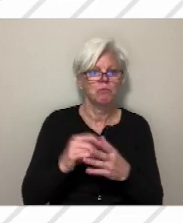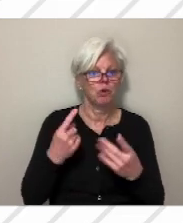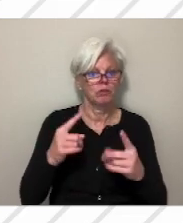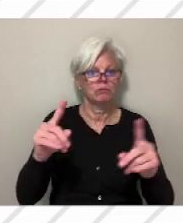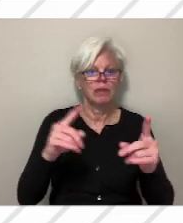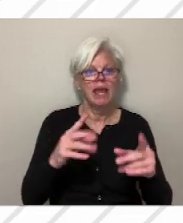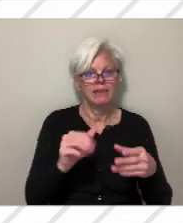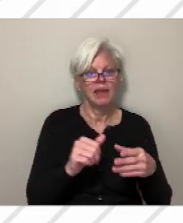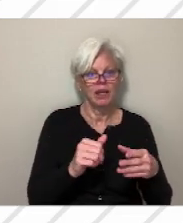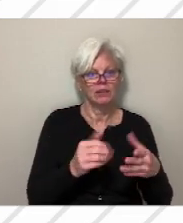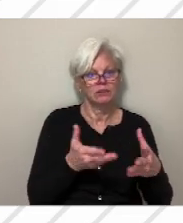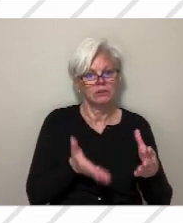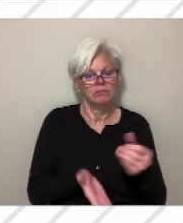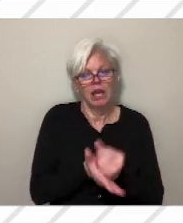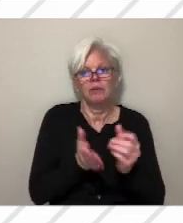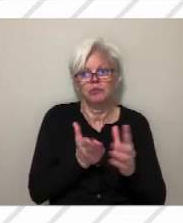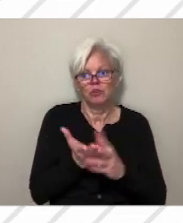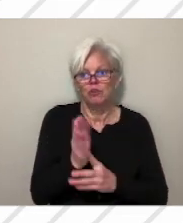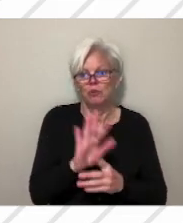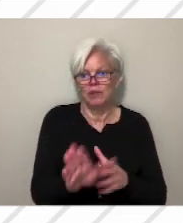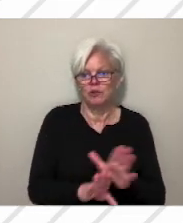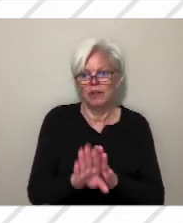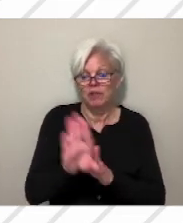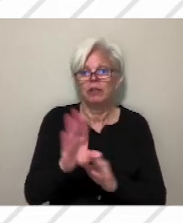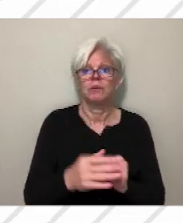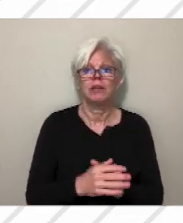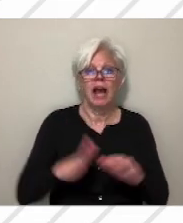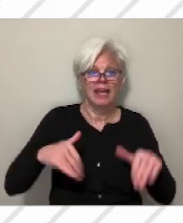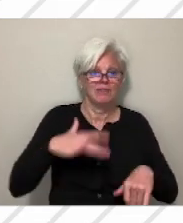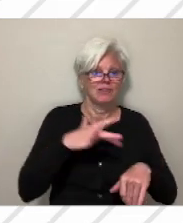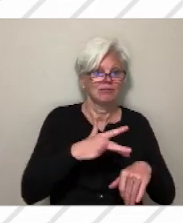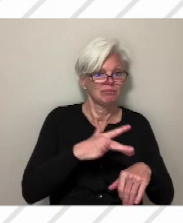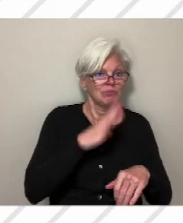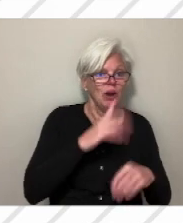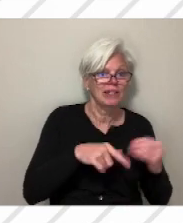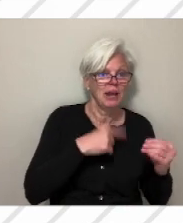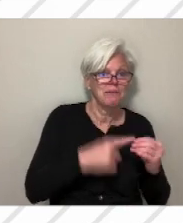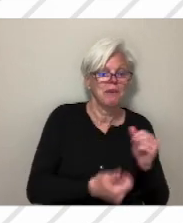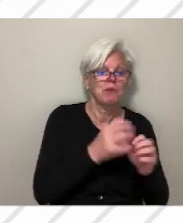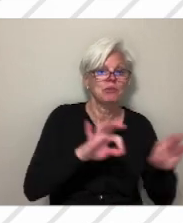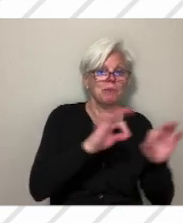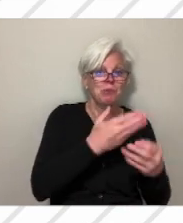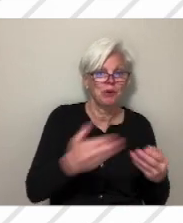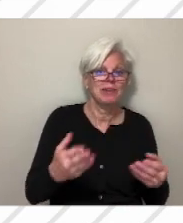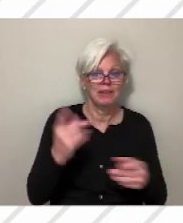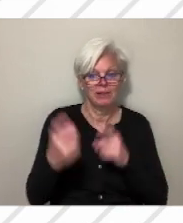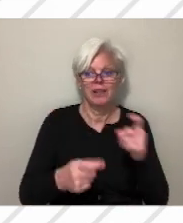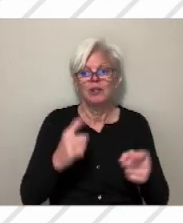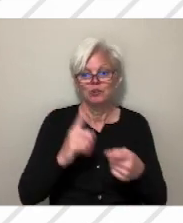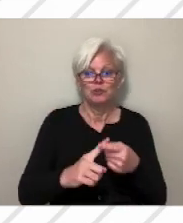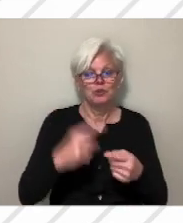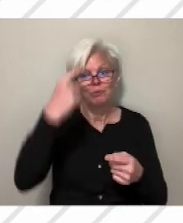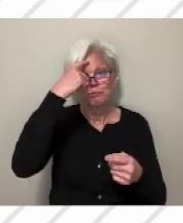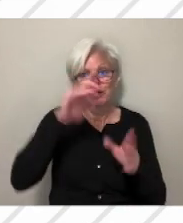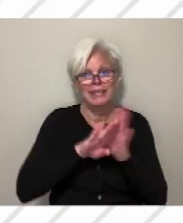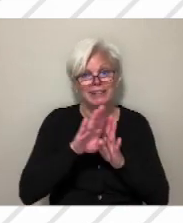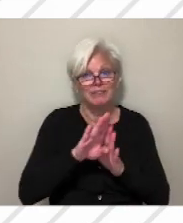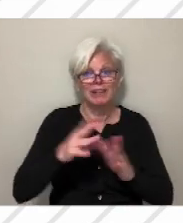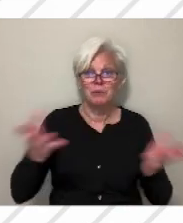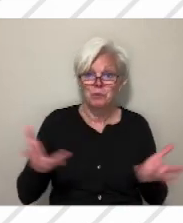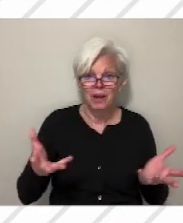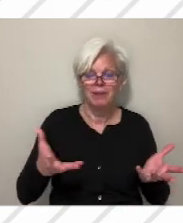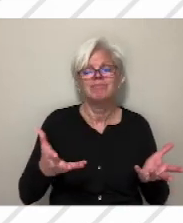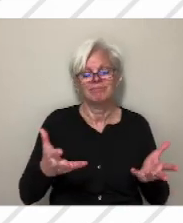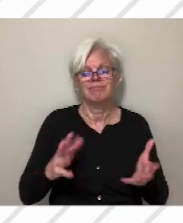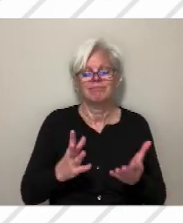I haven't yet touched on perhaps the most important thing that contributes to brain development, and that is lived experience. In this picture,